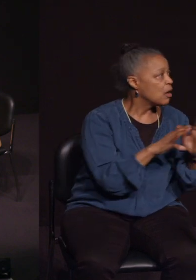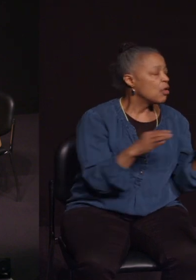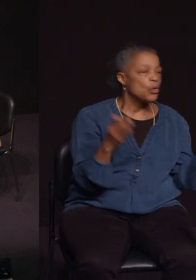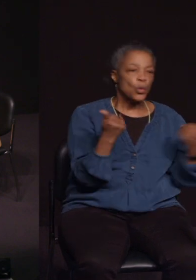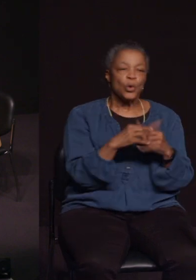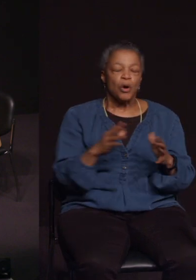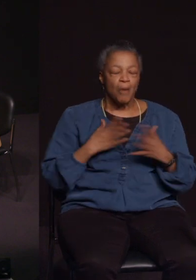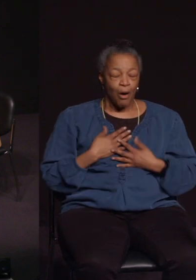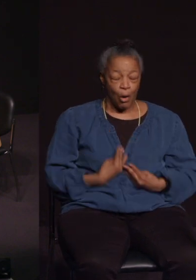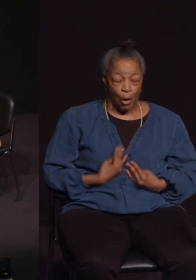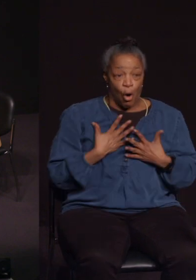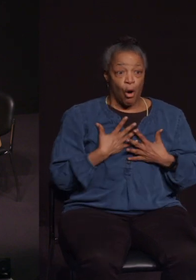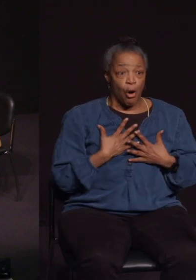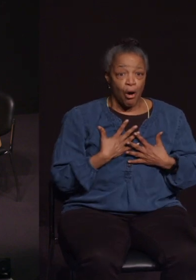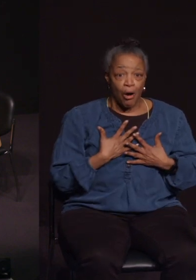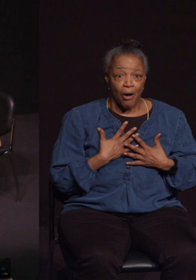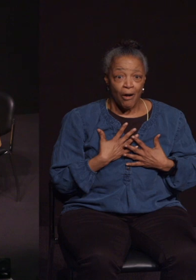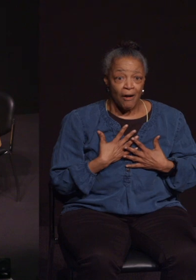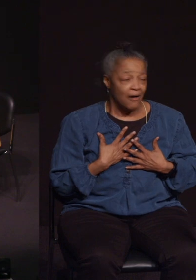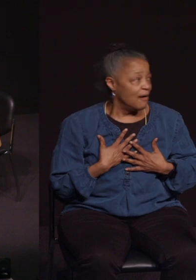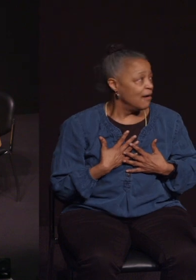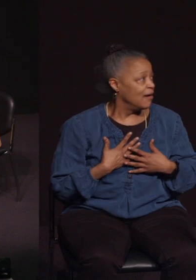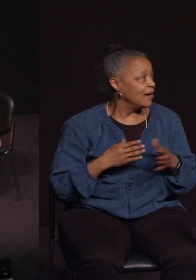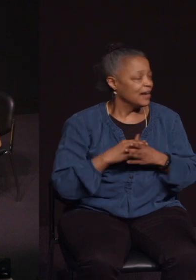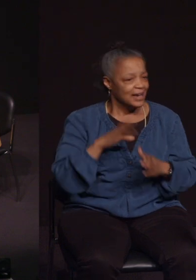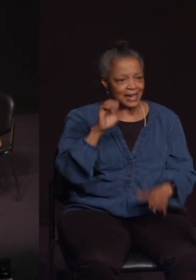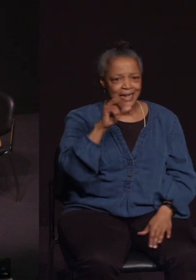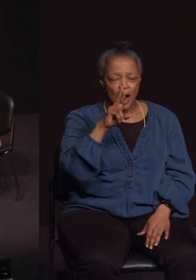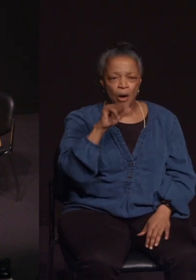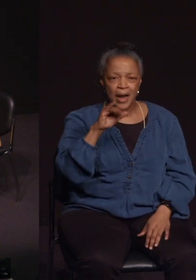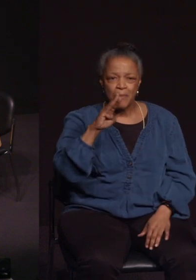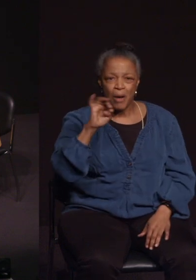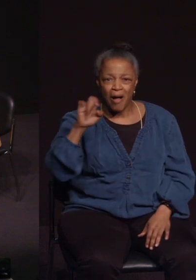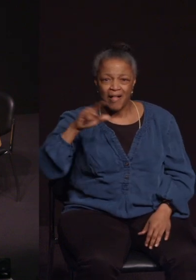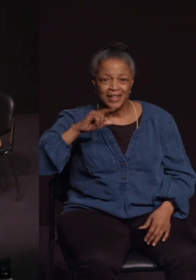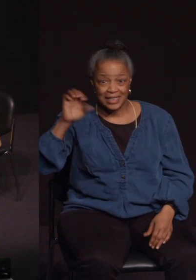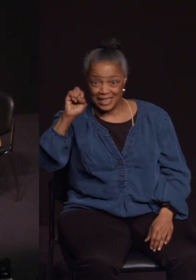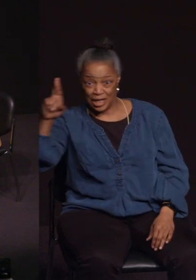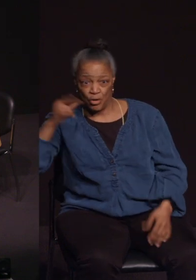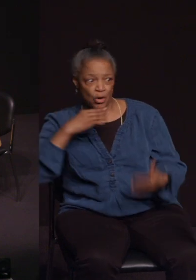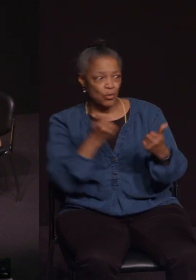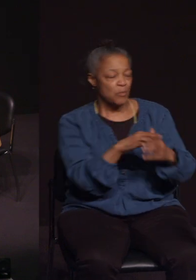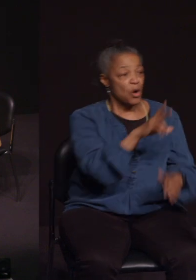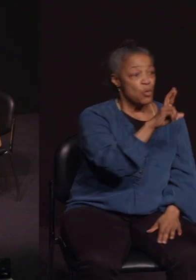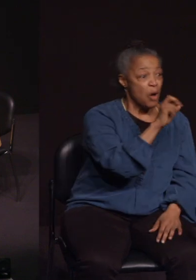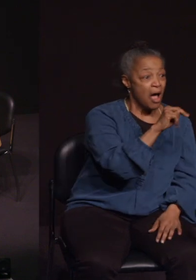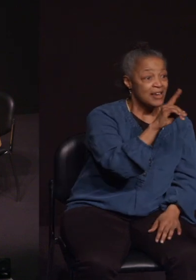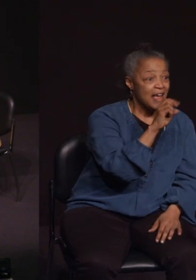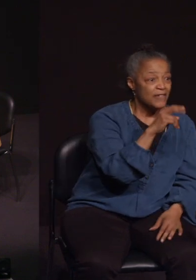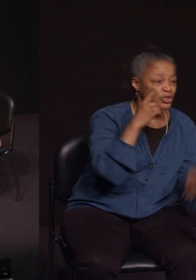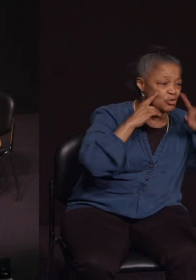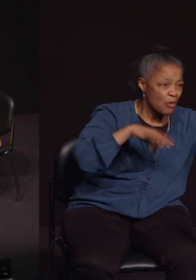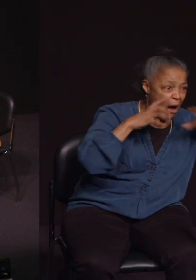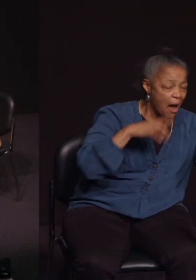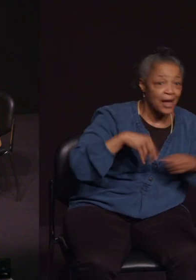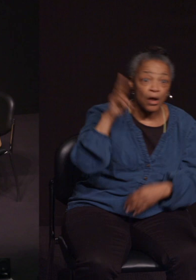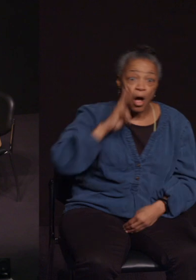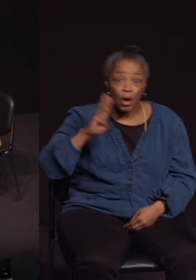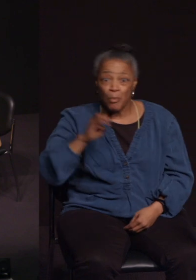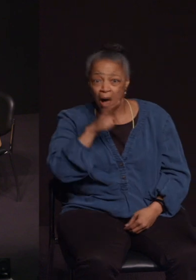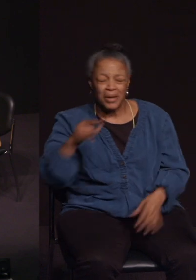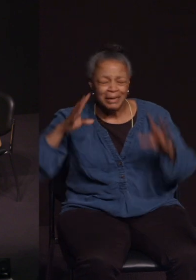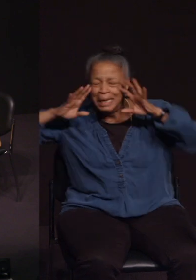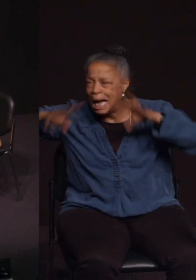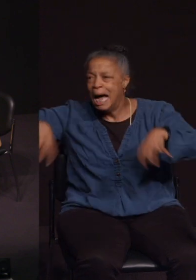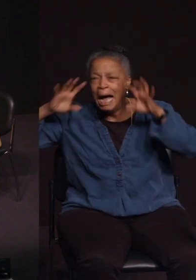room lit up. You had Kerry Ball Sr. in the corner hollering. You had Ron Davis crying, Uncle Bobby. Like, they was just